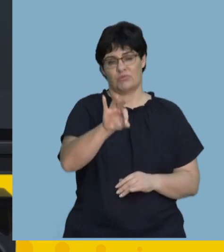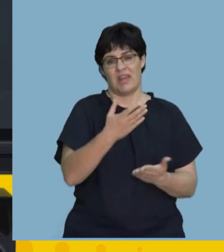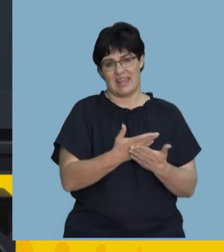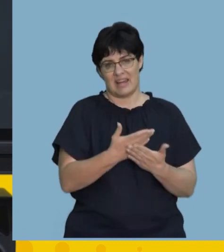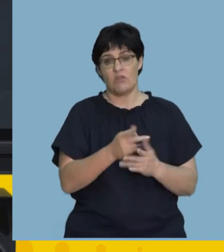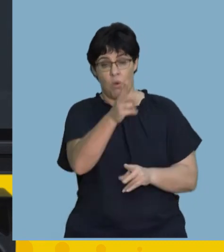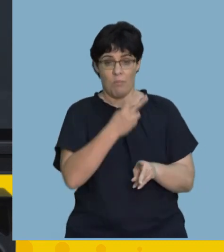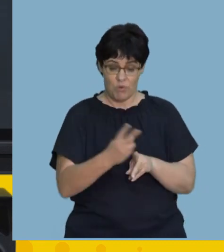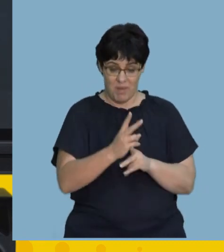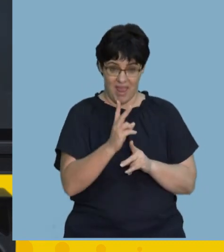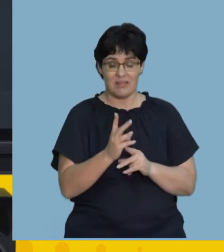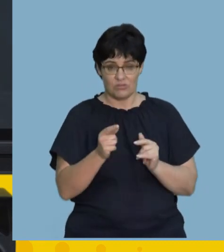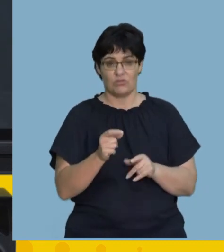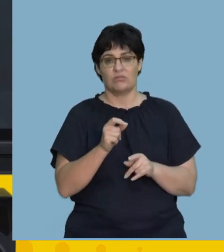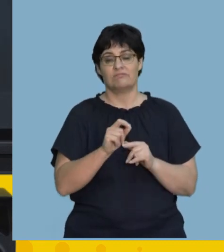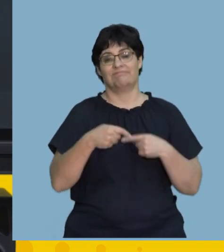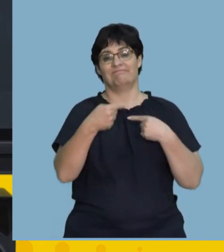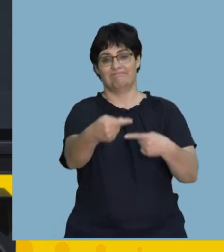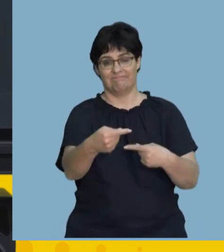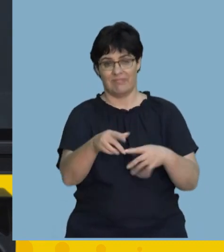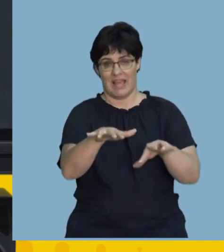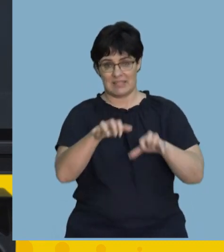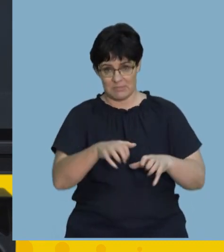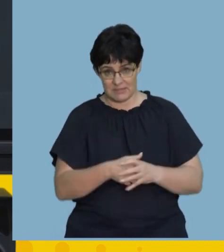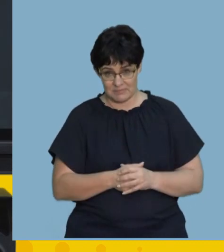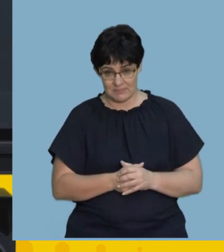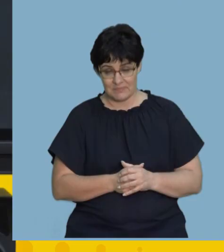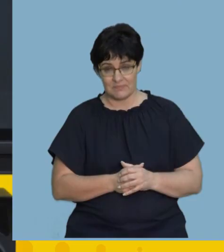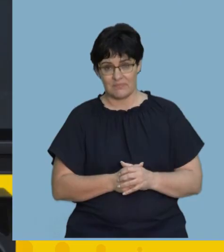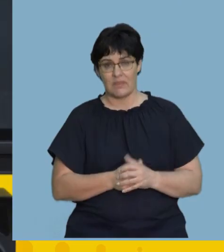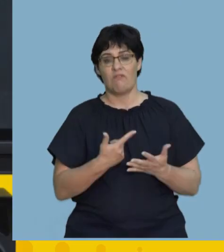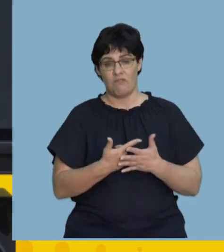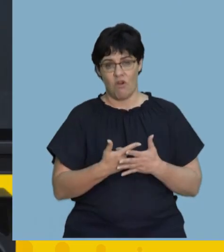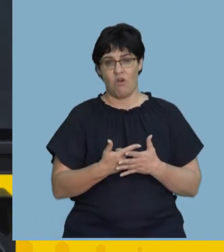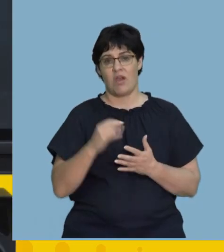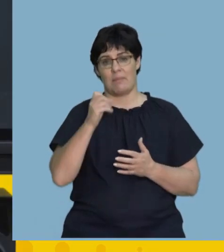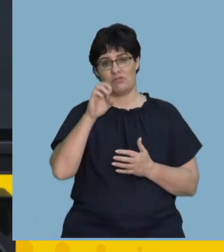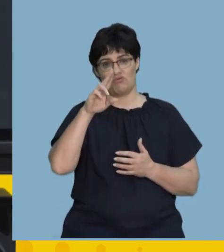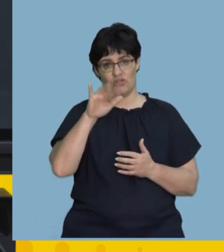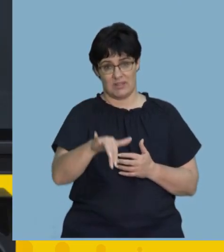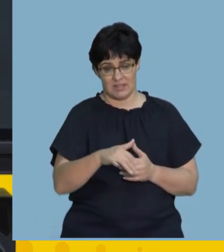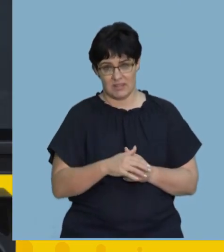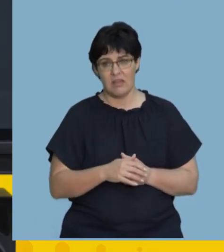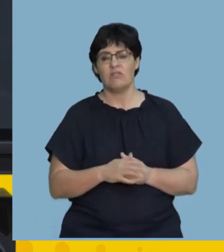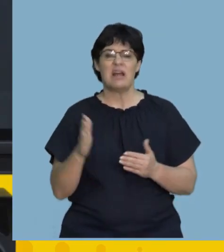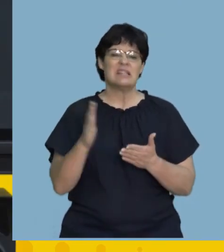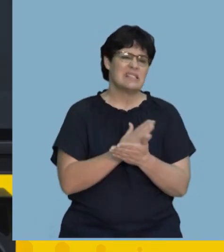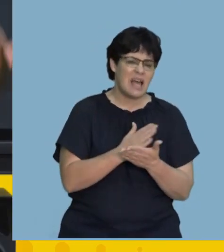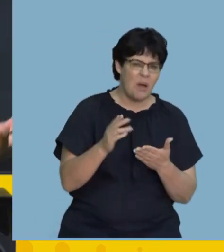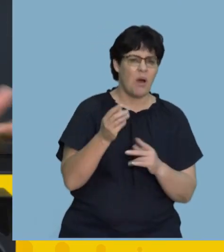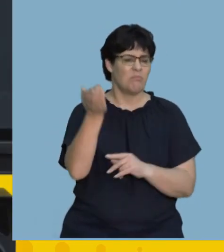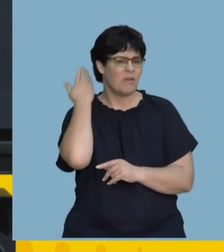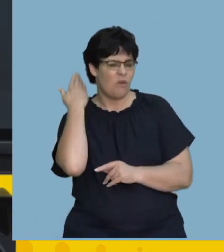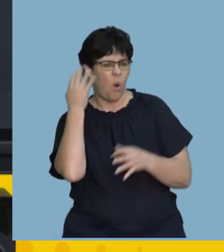of preparedness as we move towards writing the final exam for chemistry. So we would use some of the problems from the